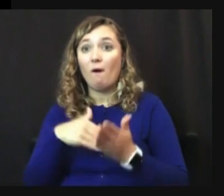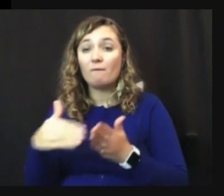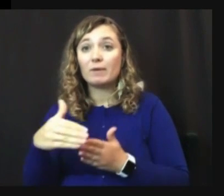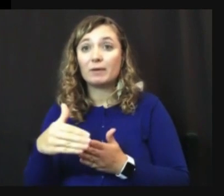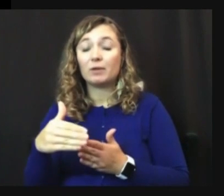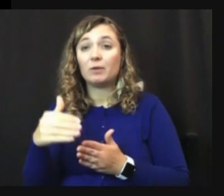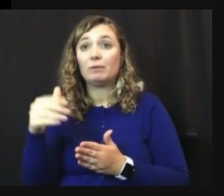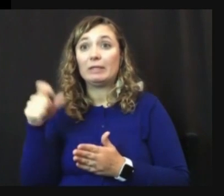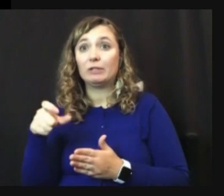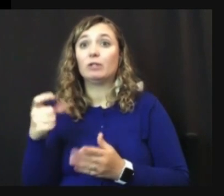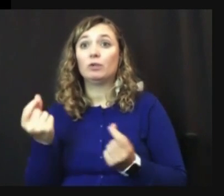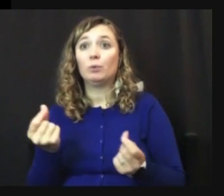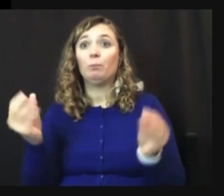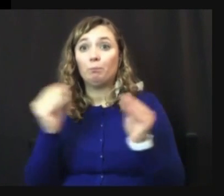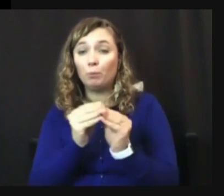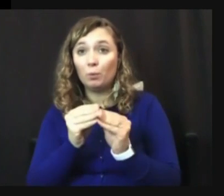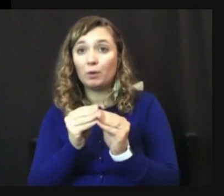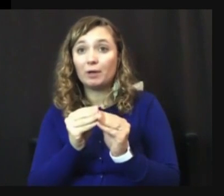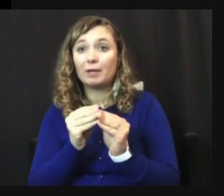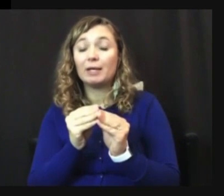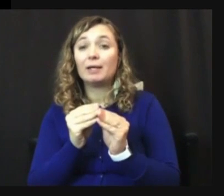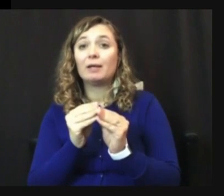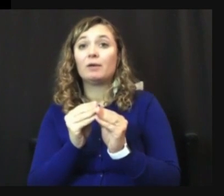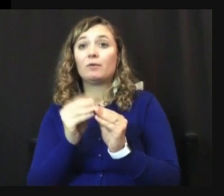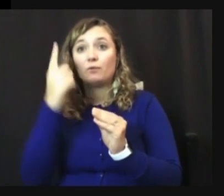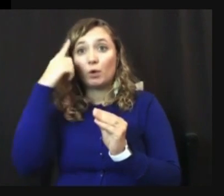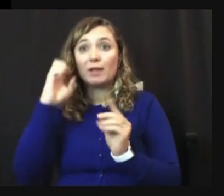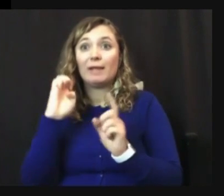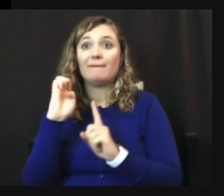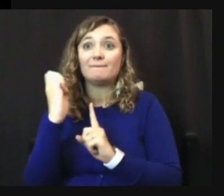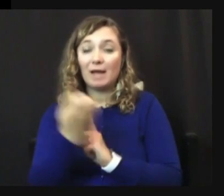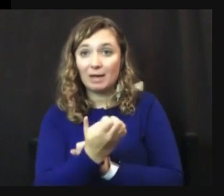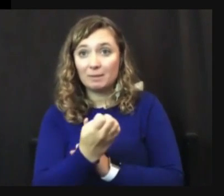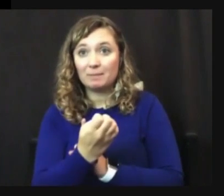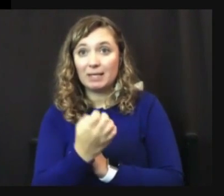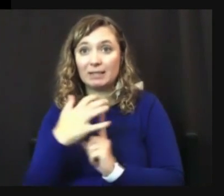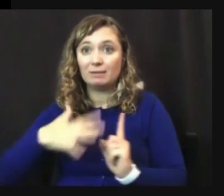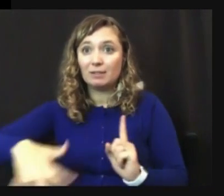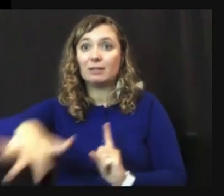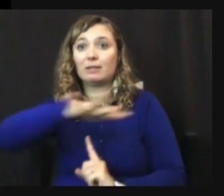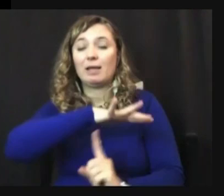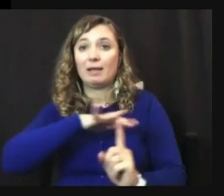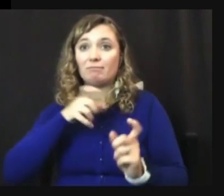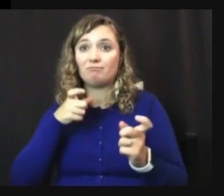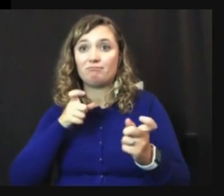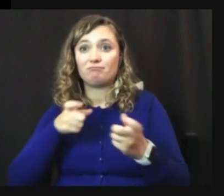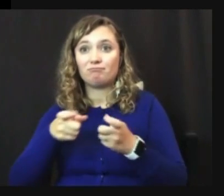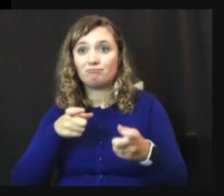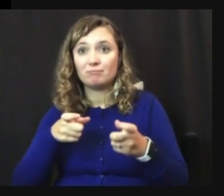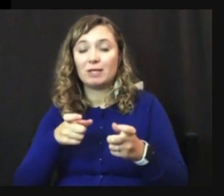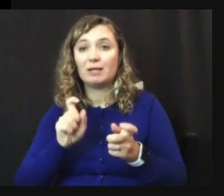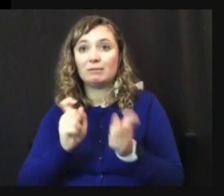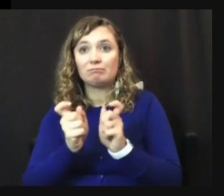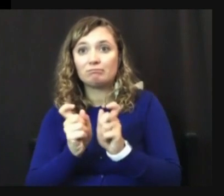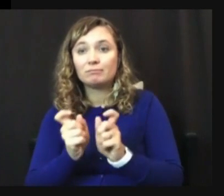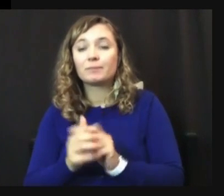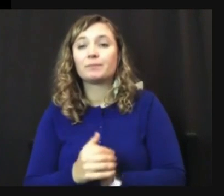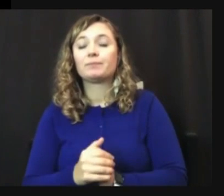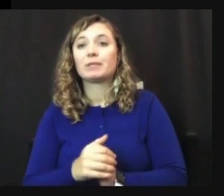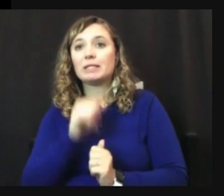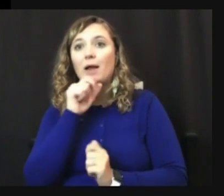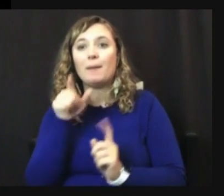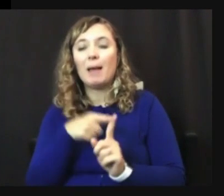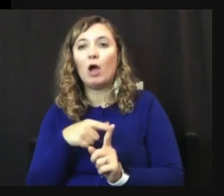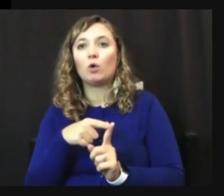environment so that they don't have to stim that much. This is not about reducing stims. This is about making them